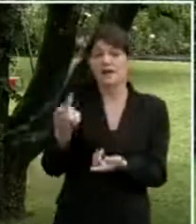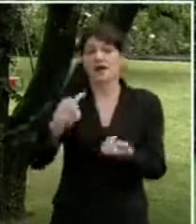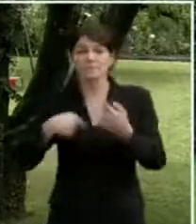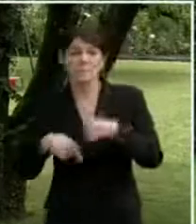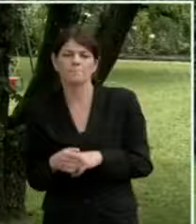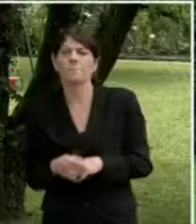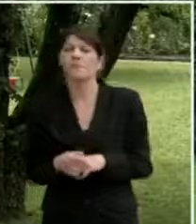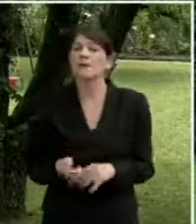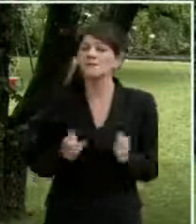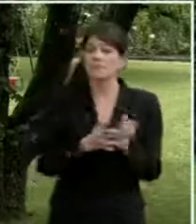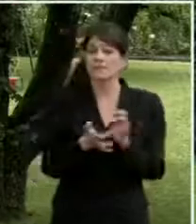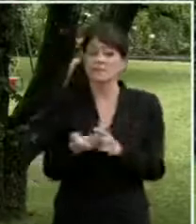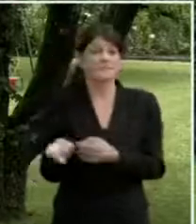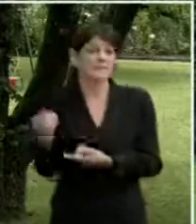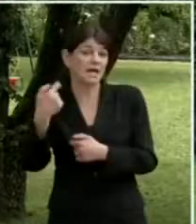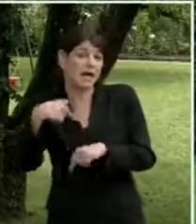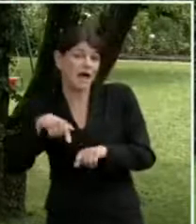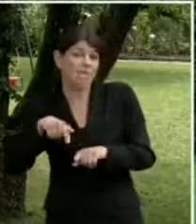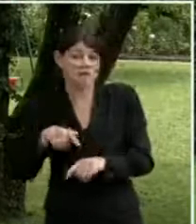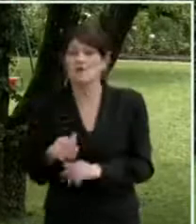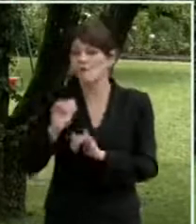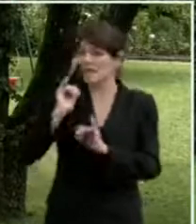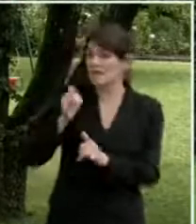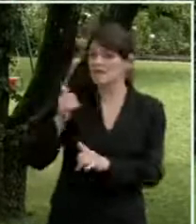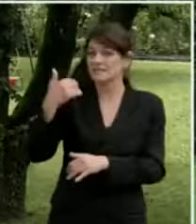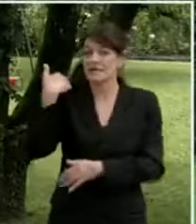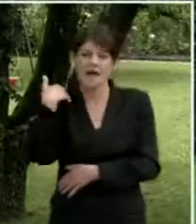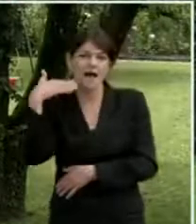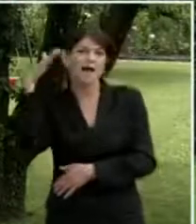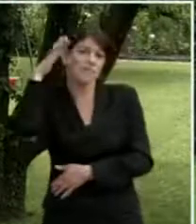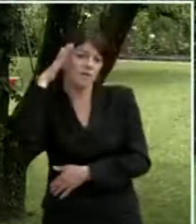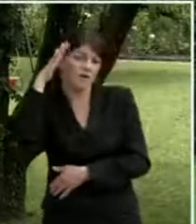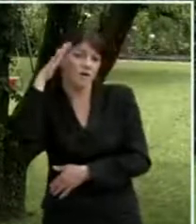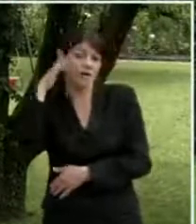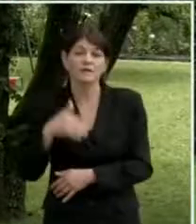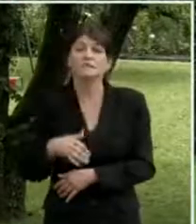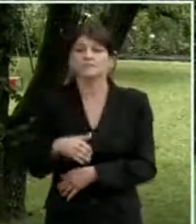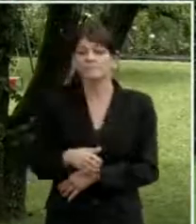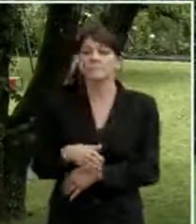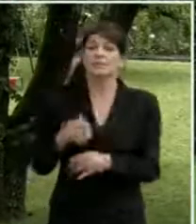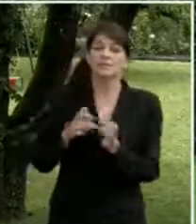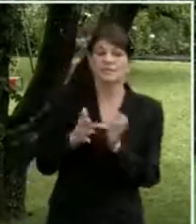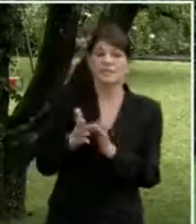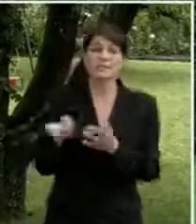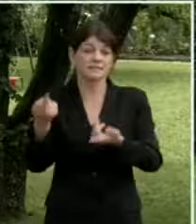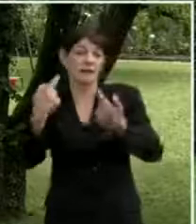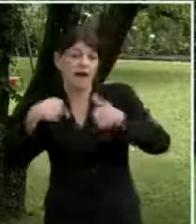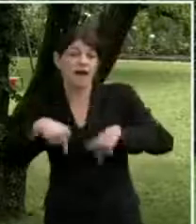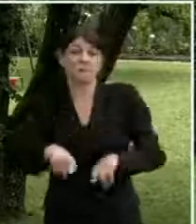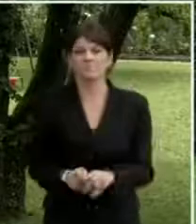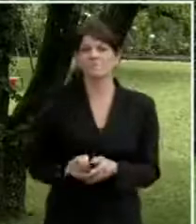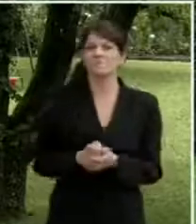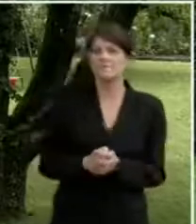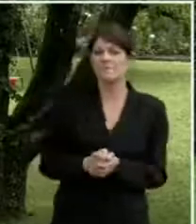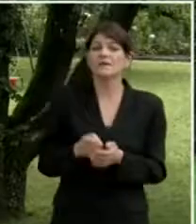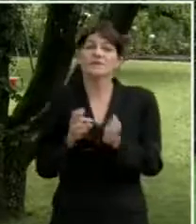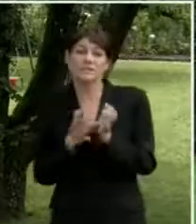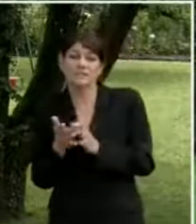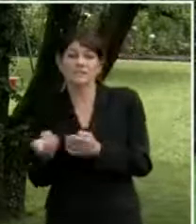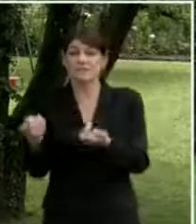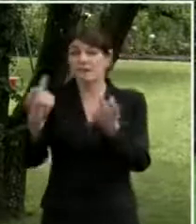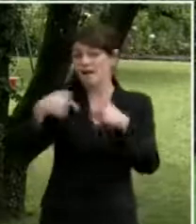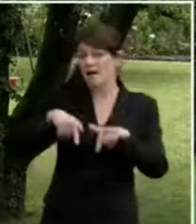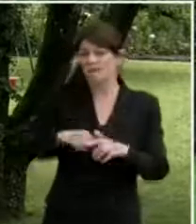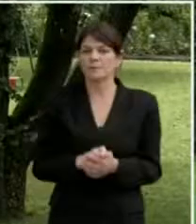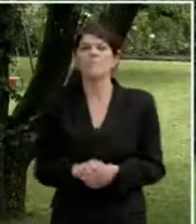Jesus is coming. Jesus is coming. Oh, yes, I know. Oh, Jesus. Jesus is coming.